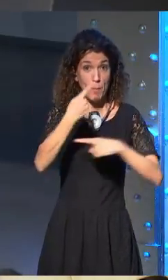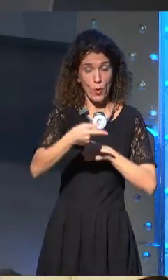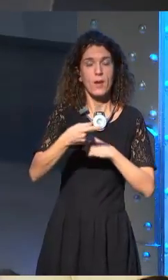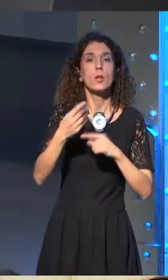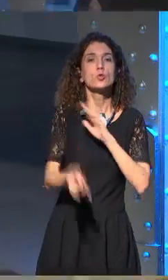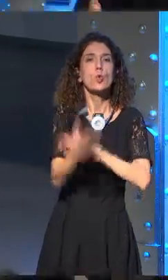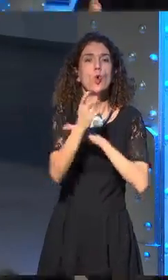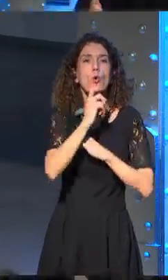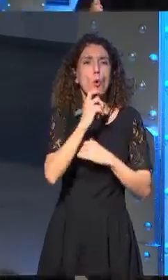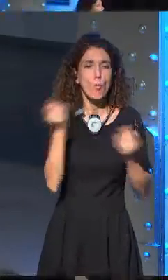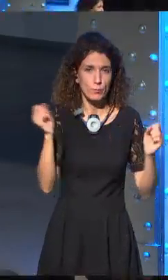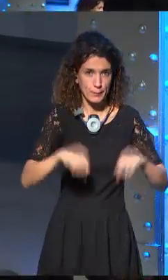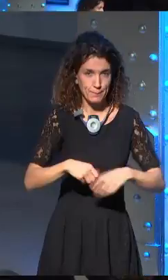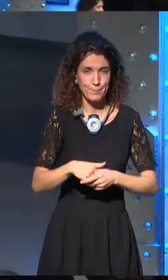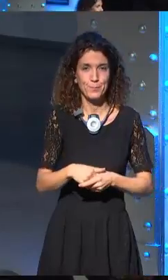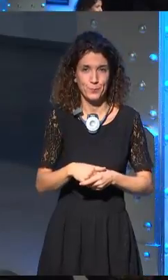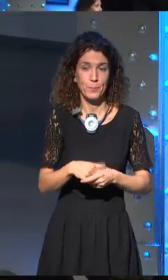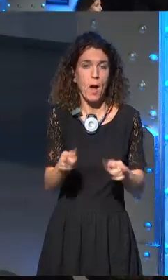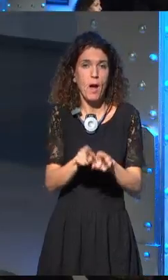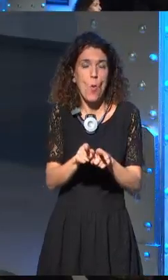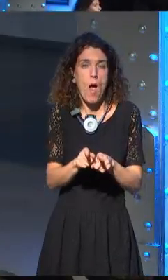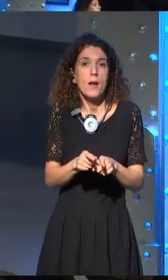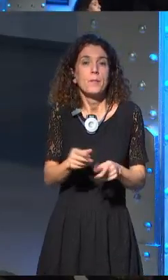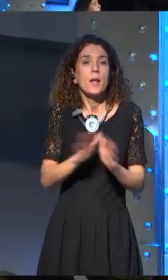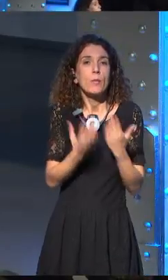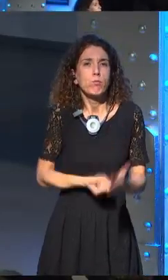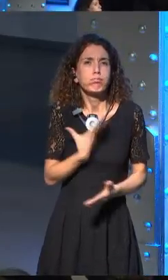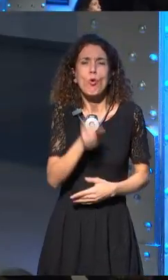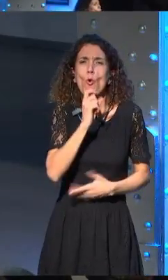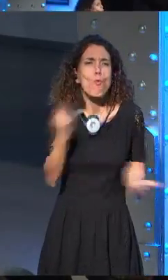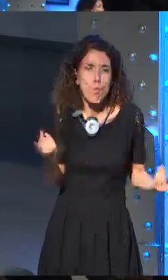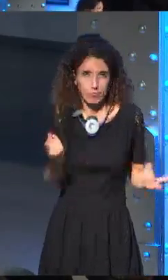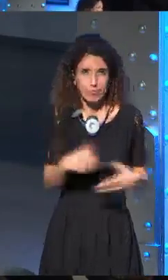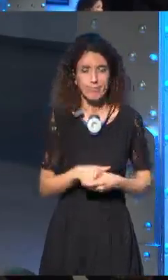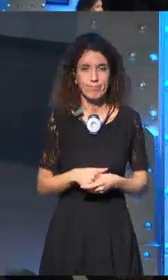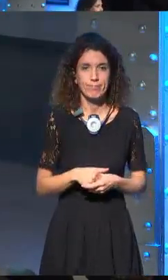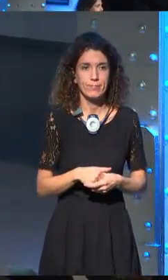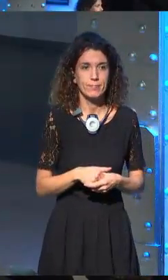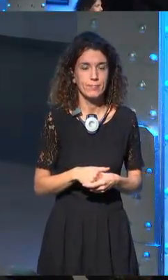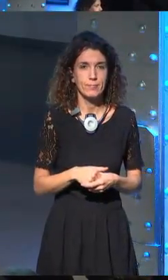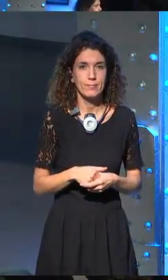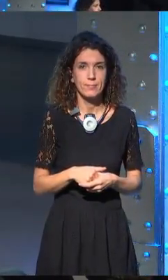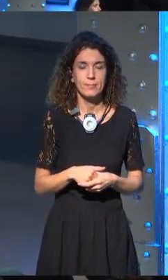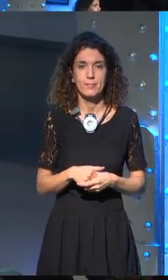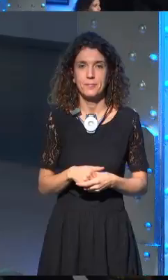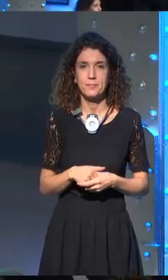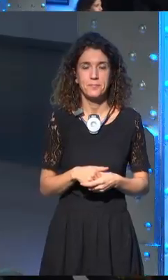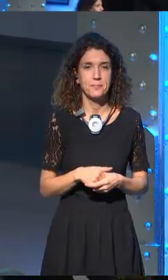the book, and then we'll speak about how everything came up. The surprise